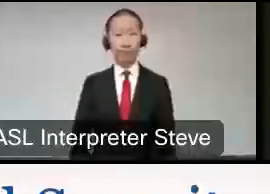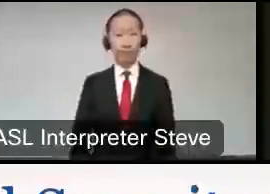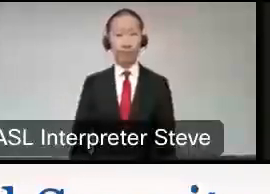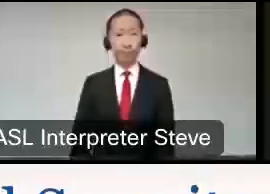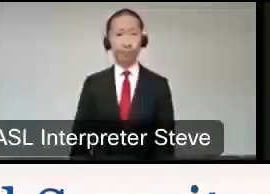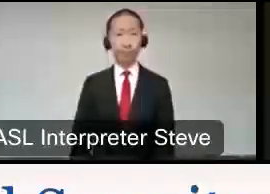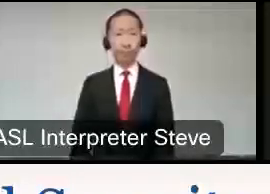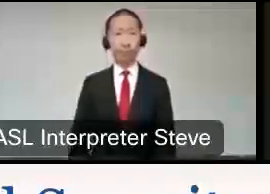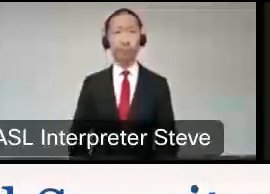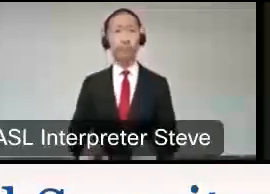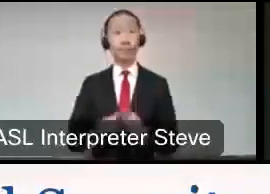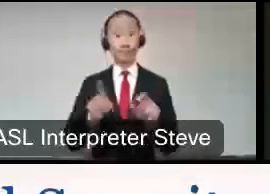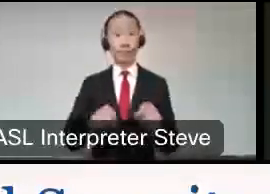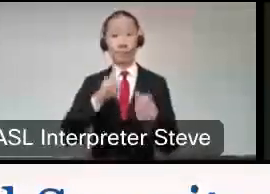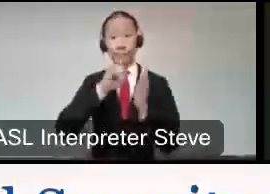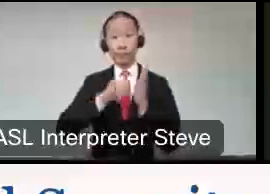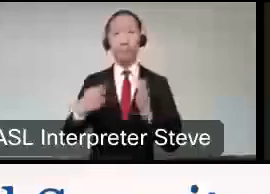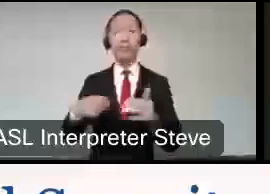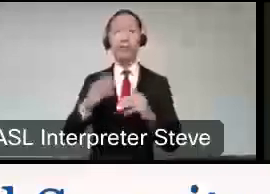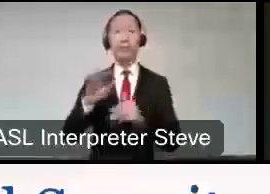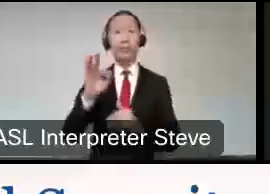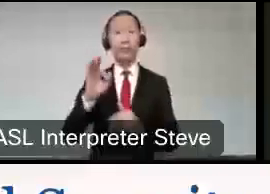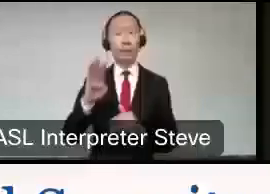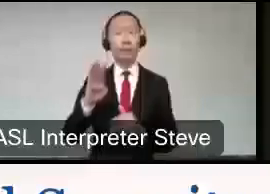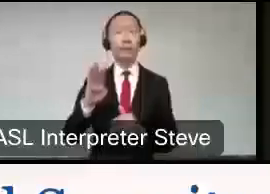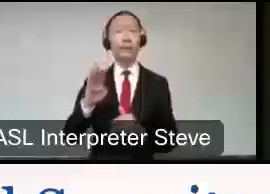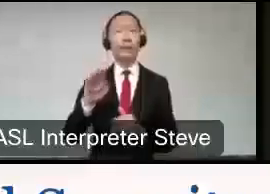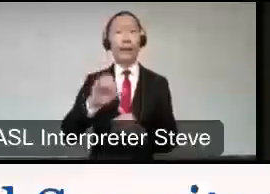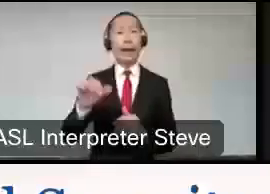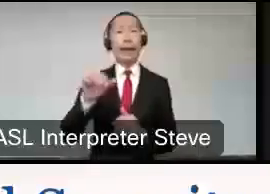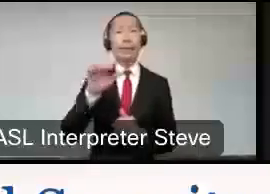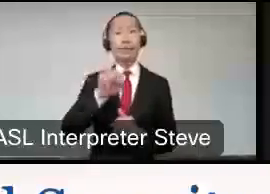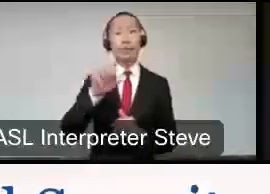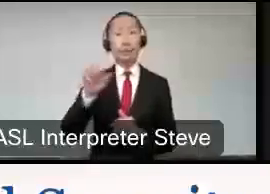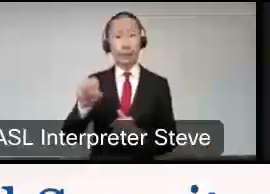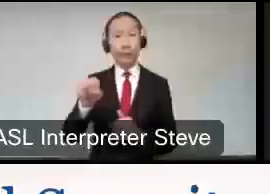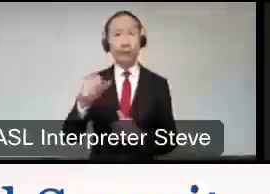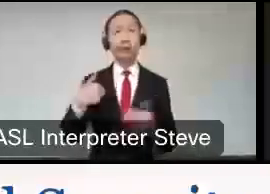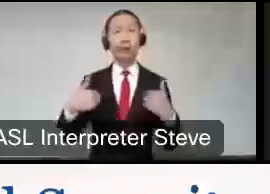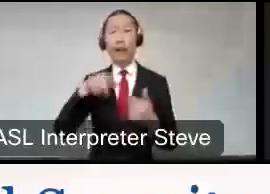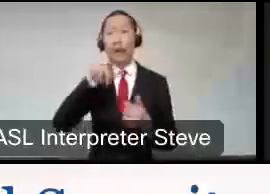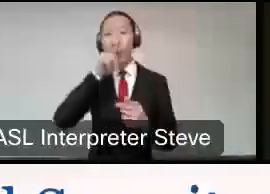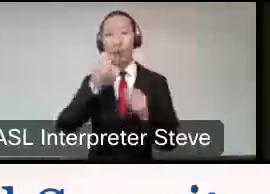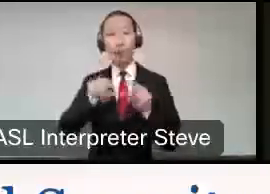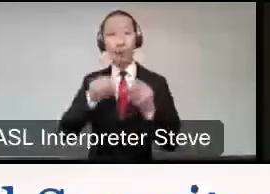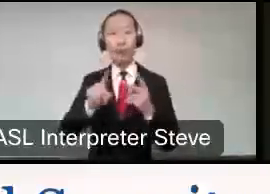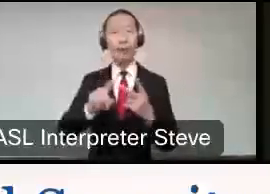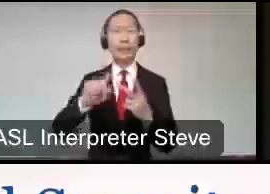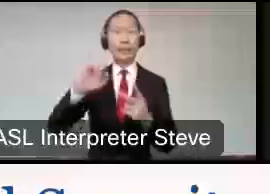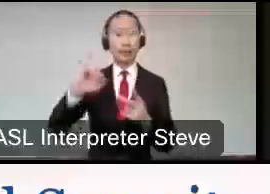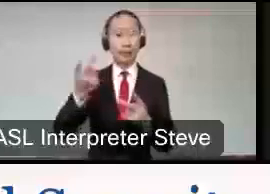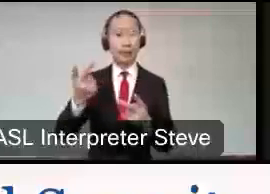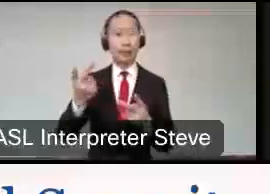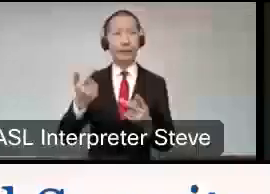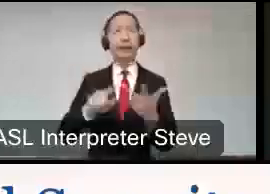Now, additionally, you can check us out on social media under the handle @SocialSecurity. We have a Twitter, an Instagram, a